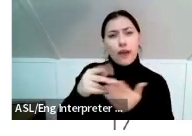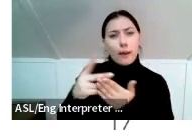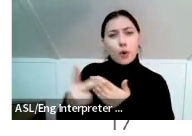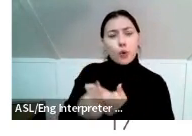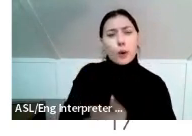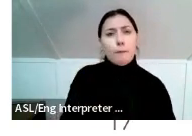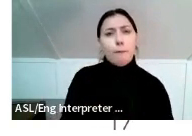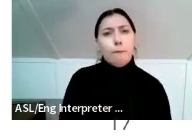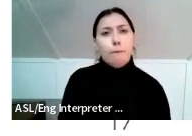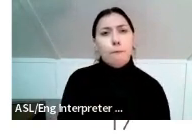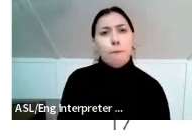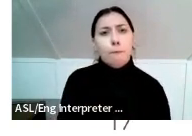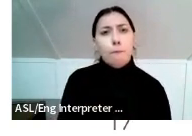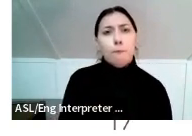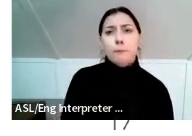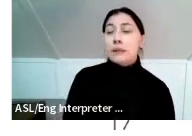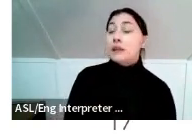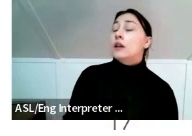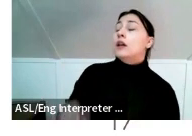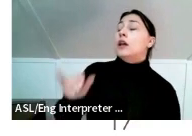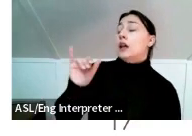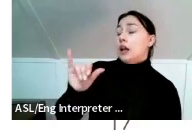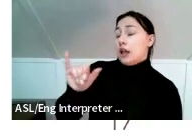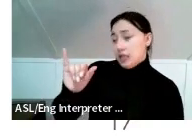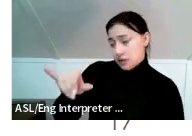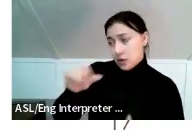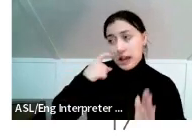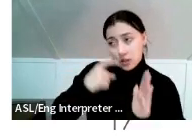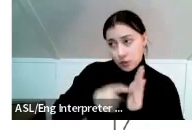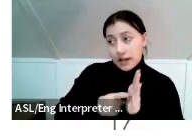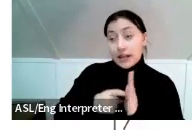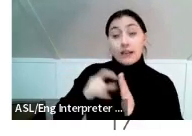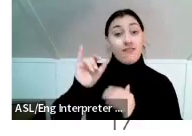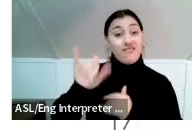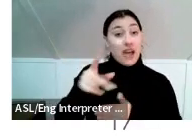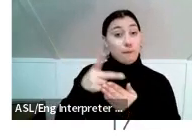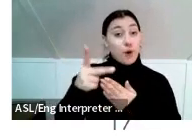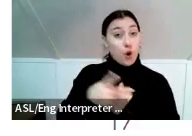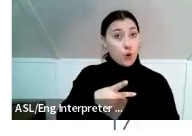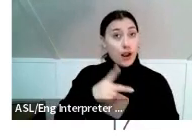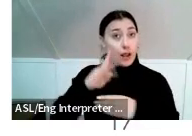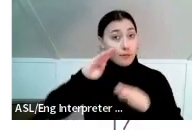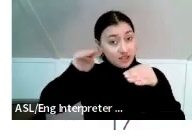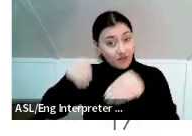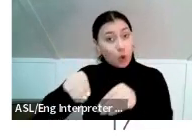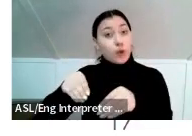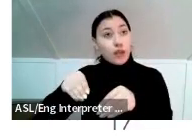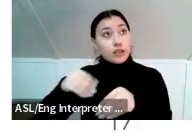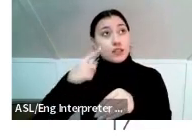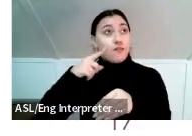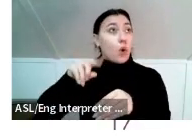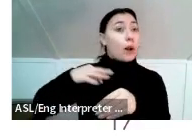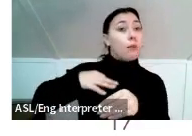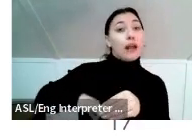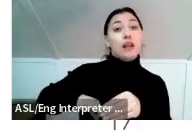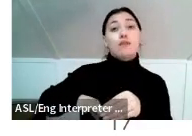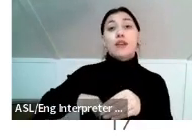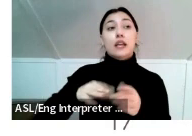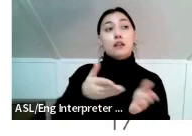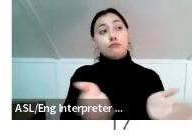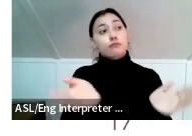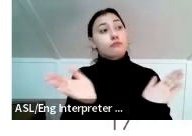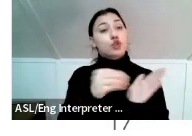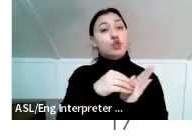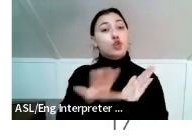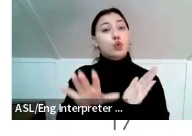This is, again, addressing the fact that if the program is intended for the benefit of the students of